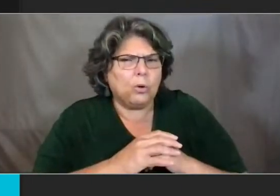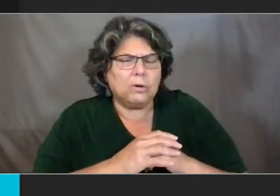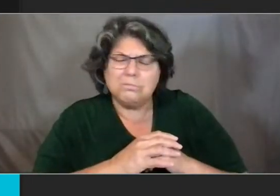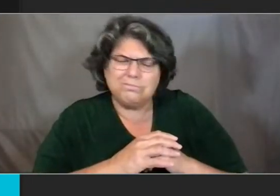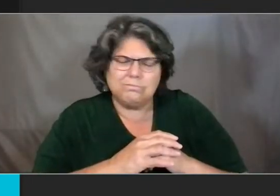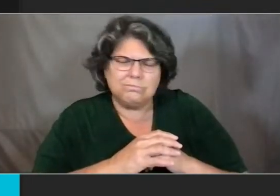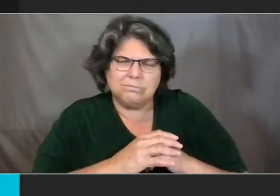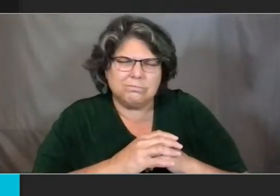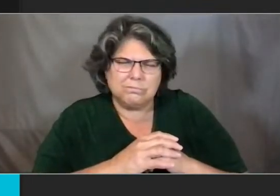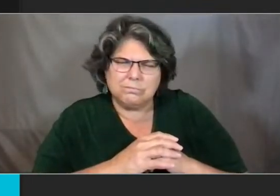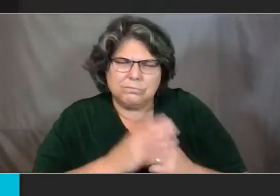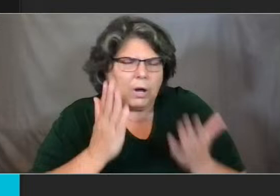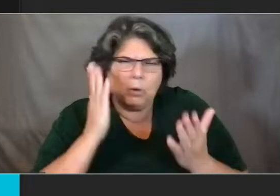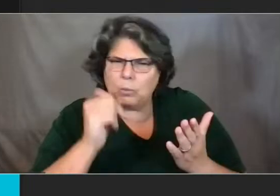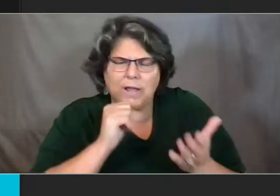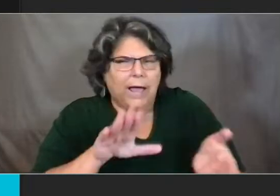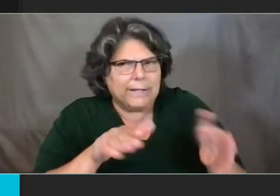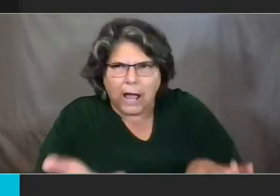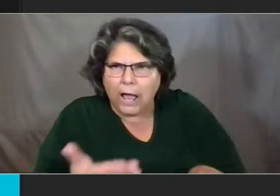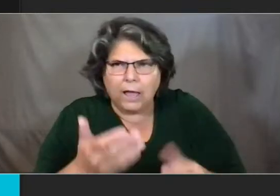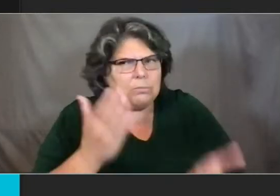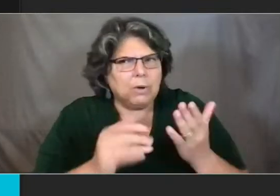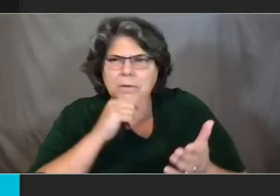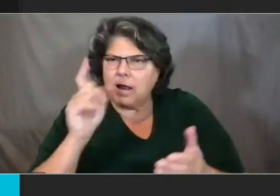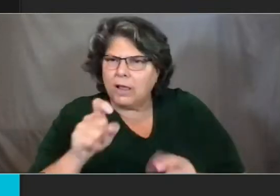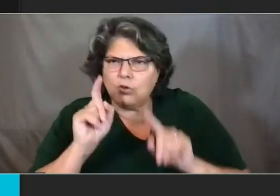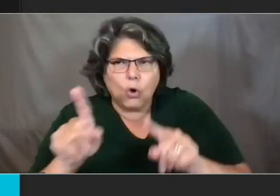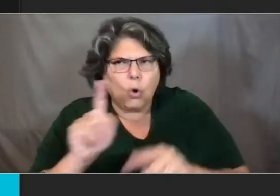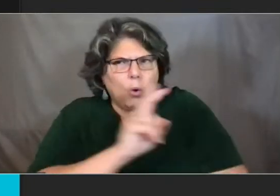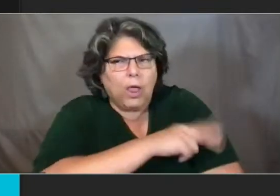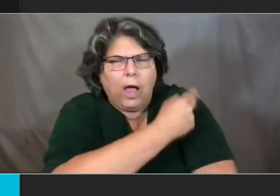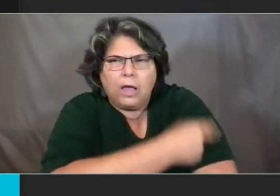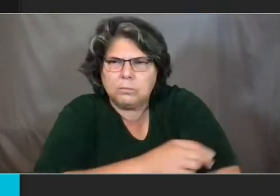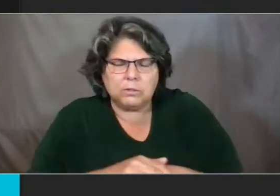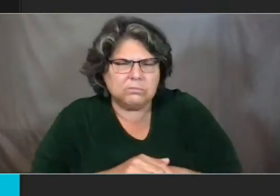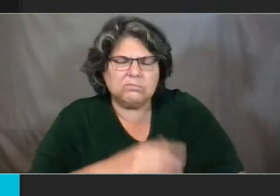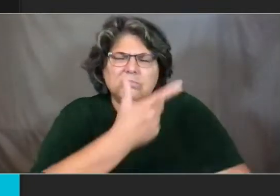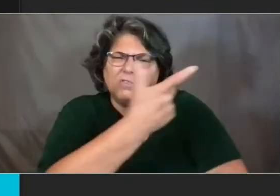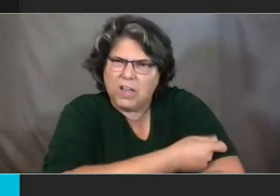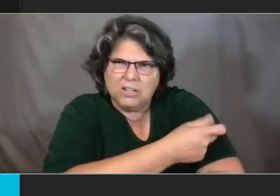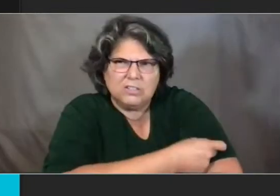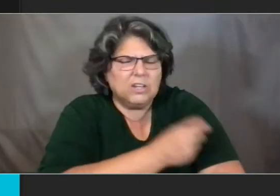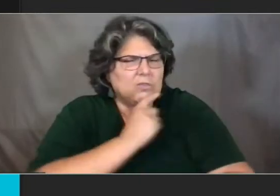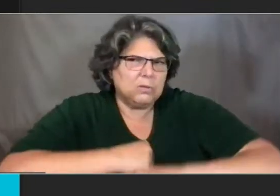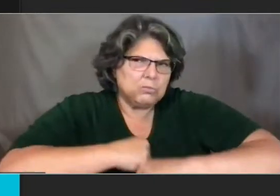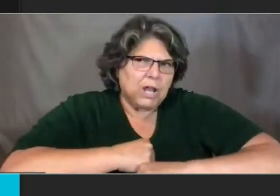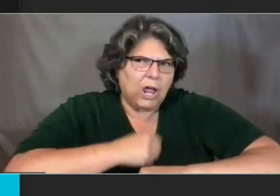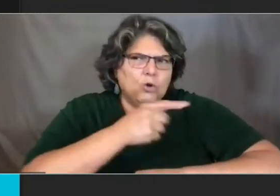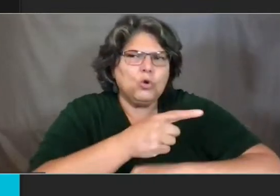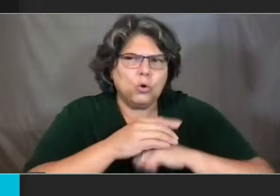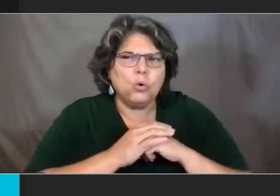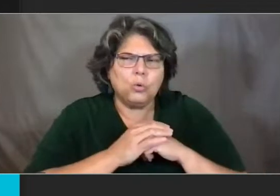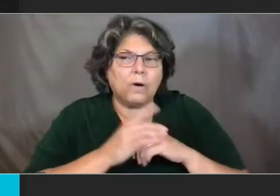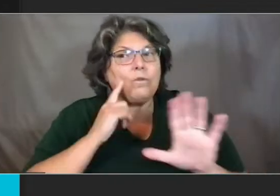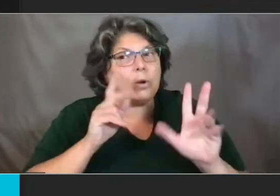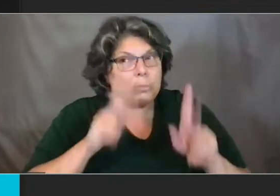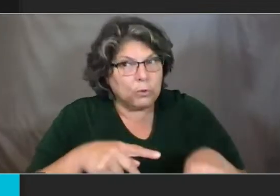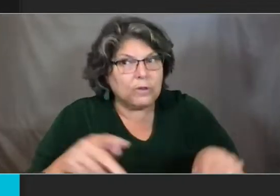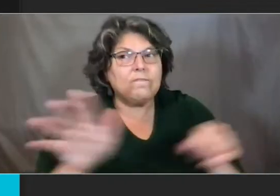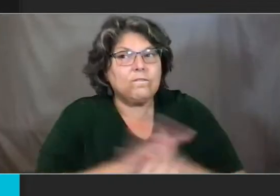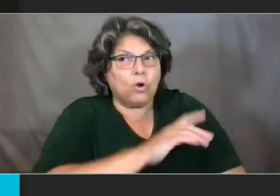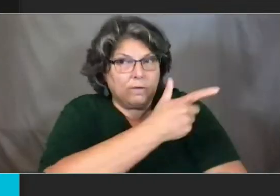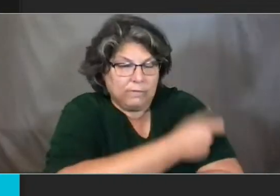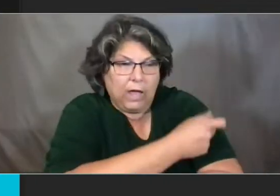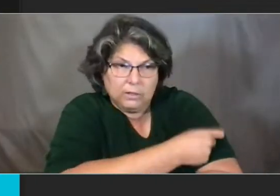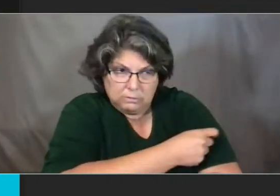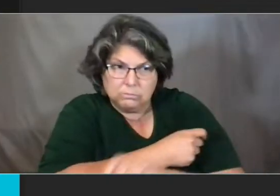die. You probably will not need to be in the hospital. And the vaccine is very protective for you. That's for the fully vaccinated person.